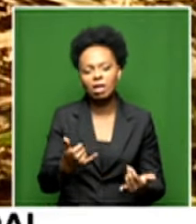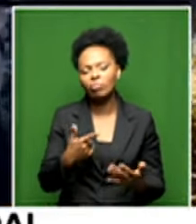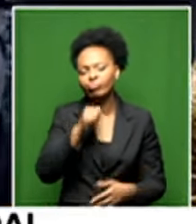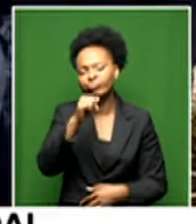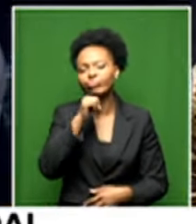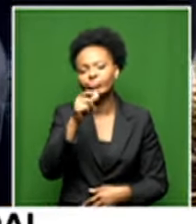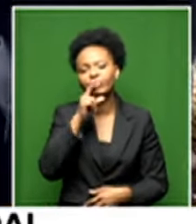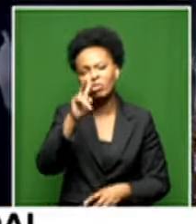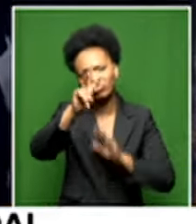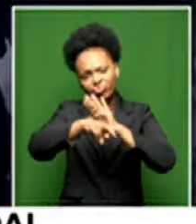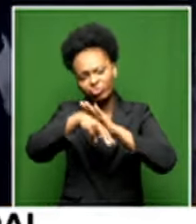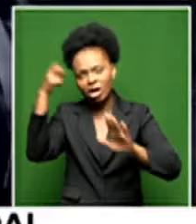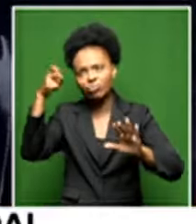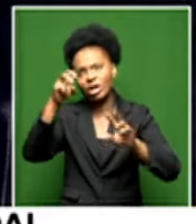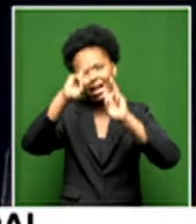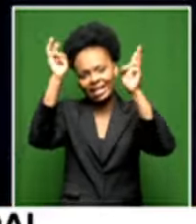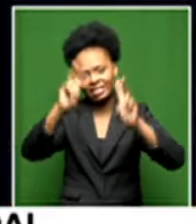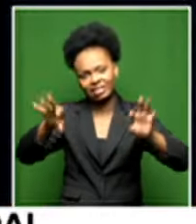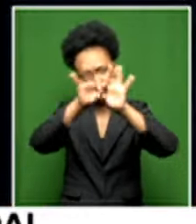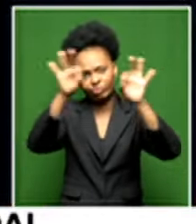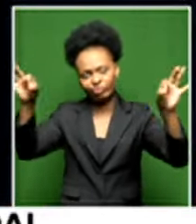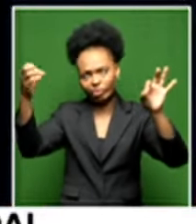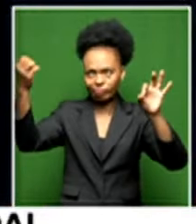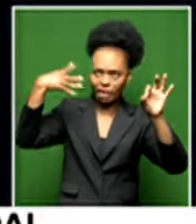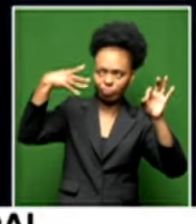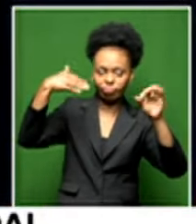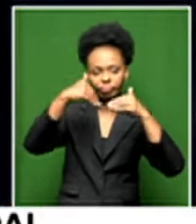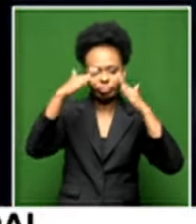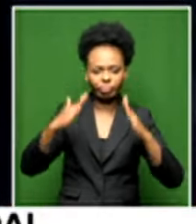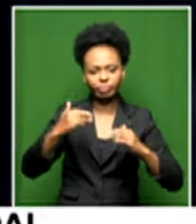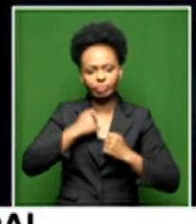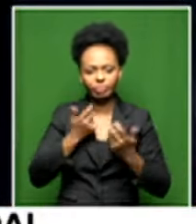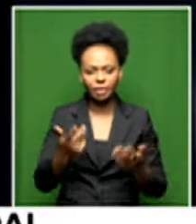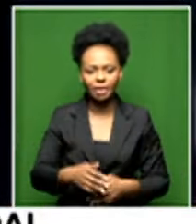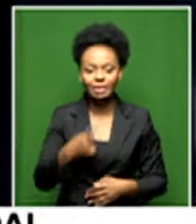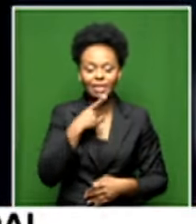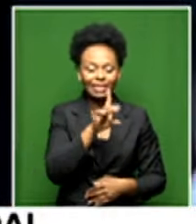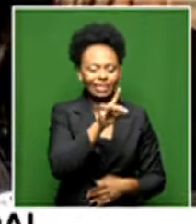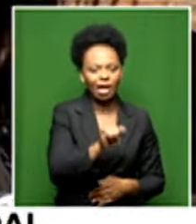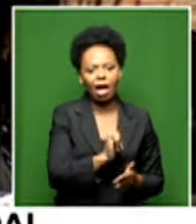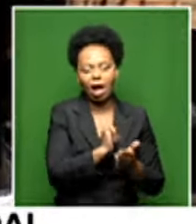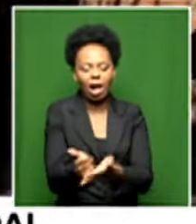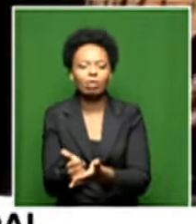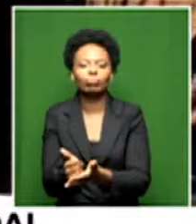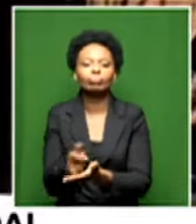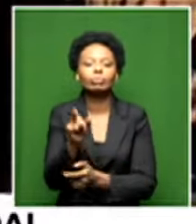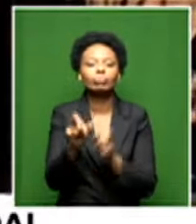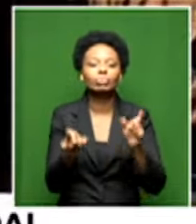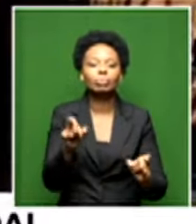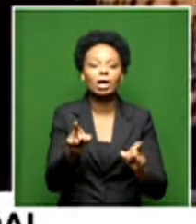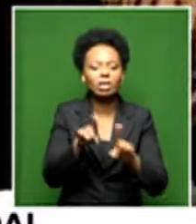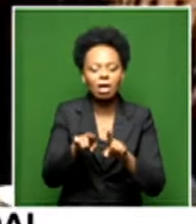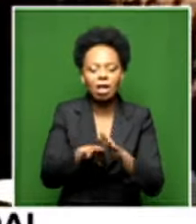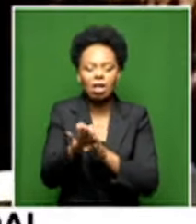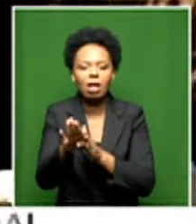connections. Steenhuisen says the party can restore the dignity of the community. It appalls me that it's